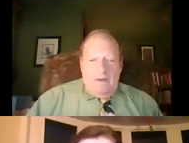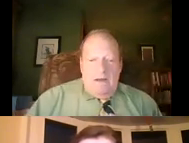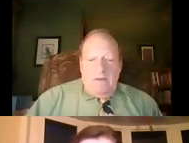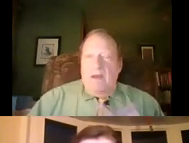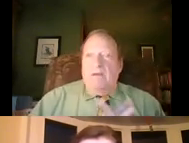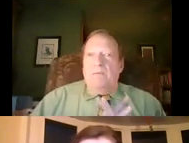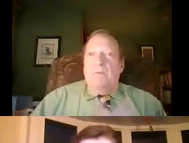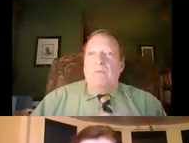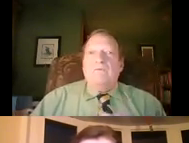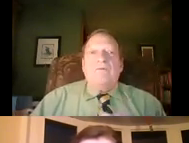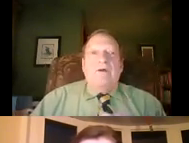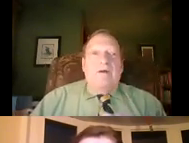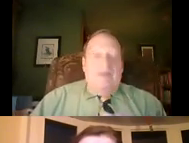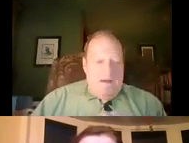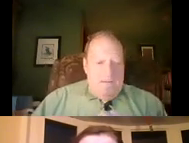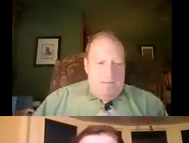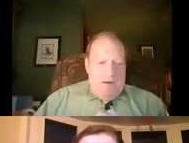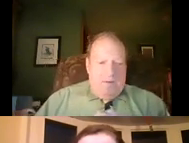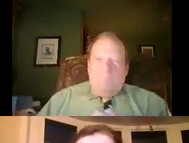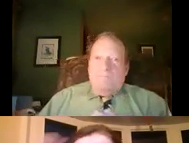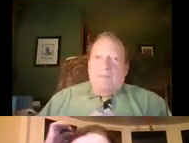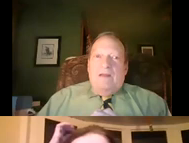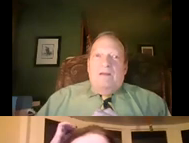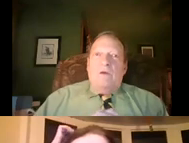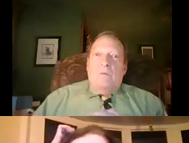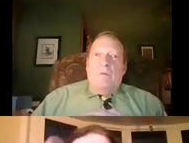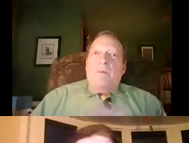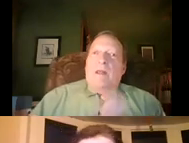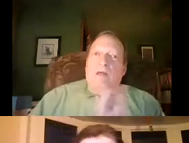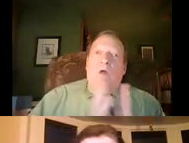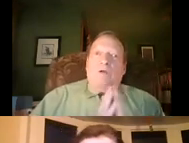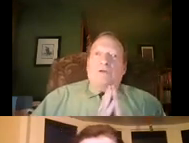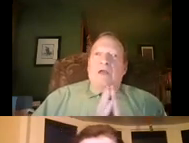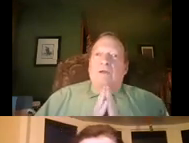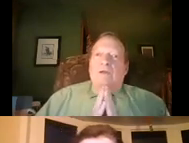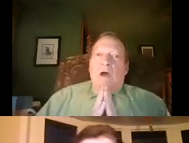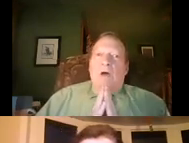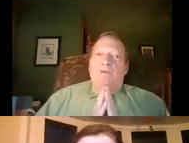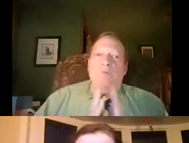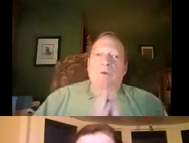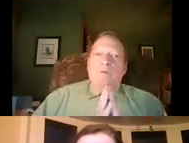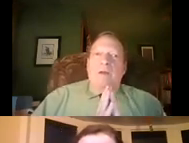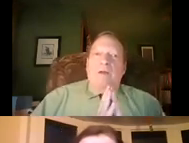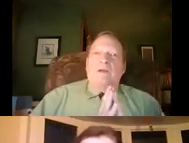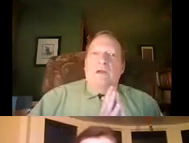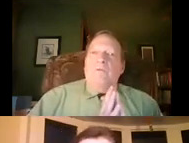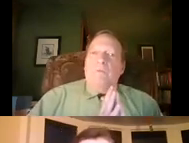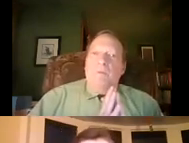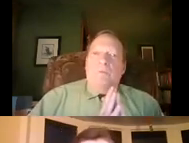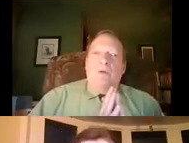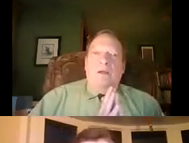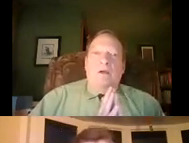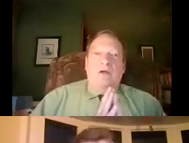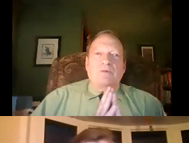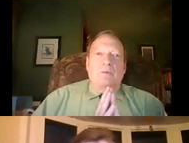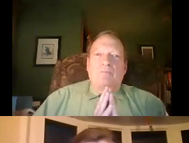and now you had the permissive parent. So to a large extent, I think the college as it was by 1980 would be